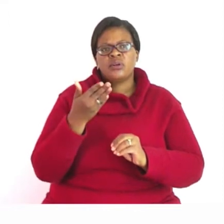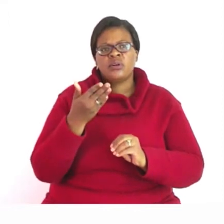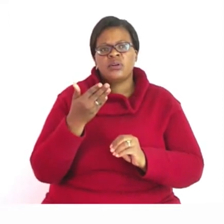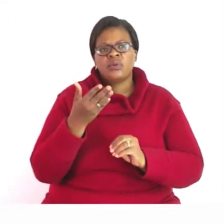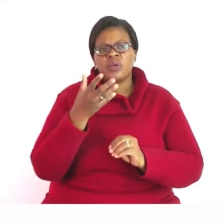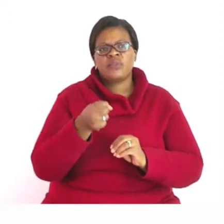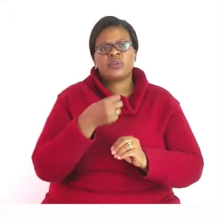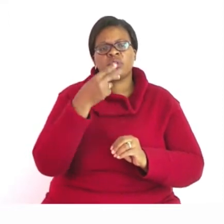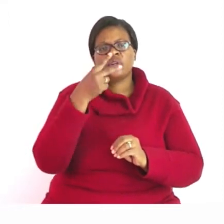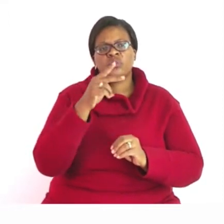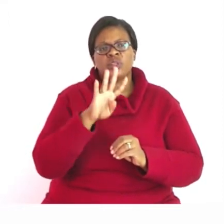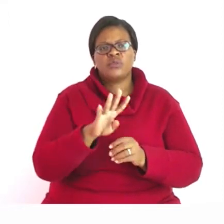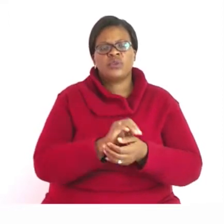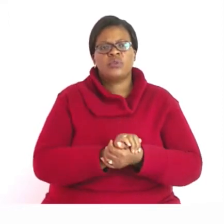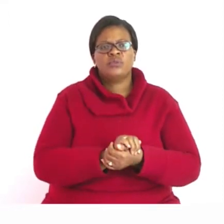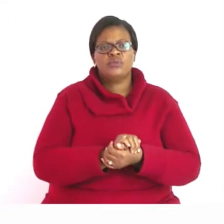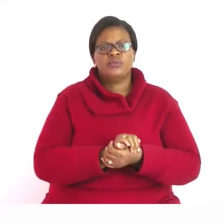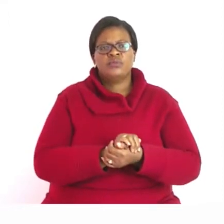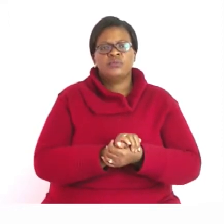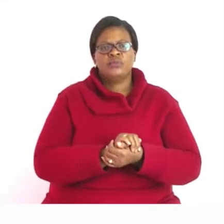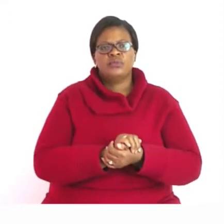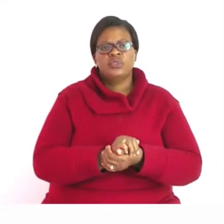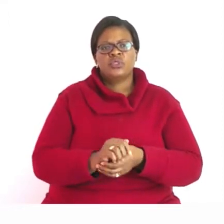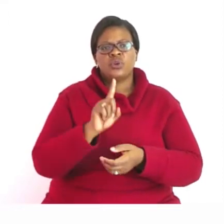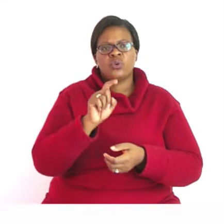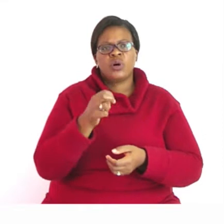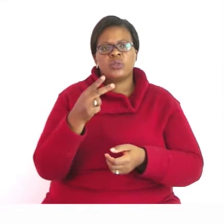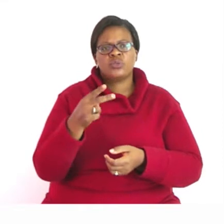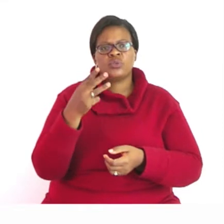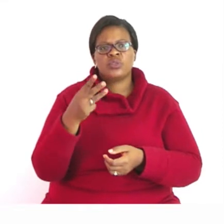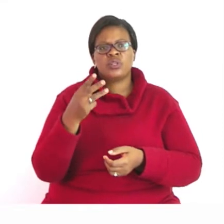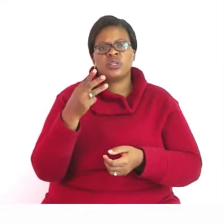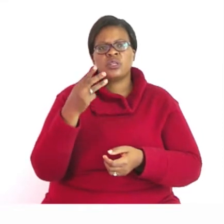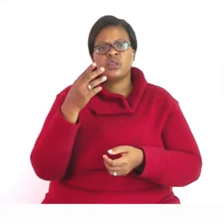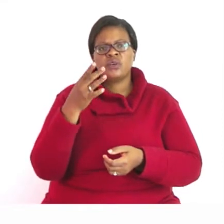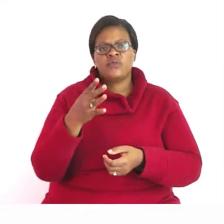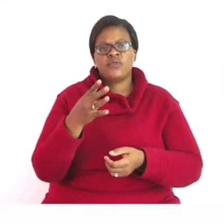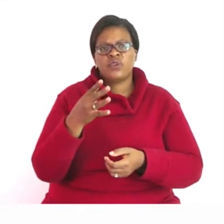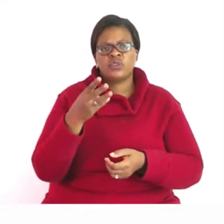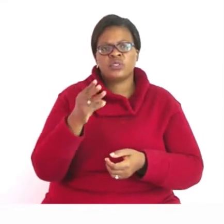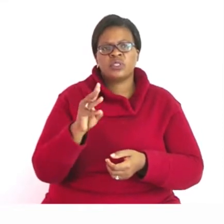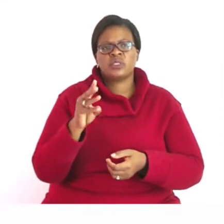of 24 are 1, 2, 3, 4, 6, 8, 12, and 24.